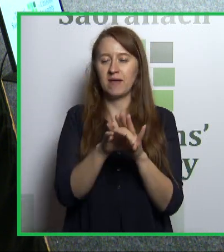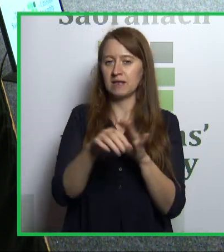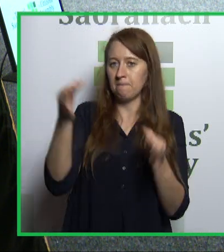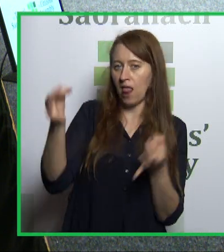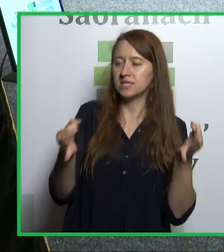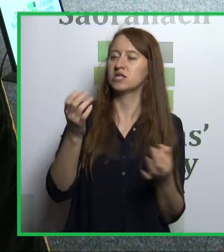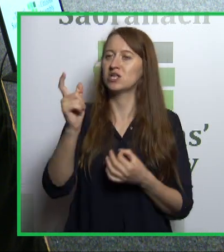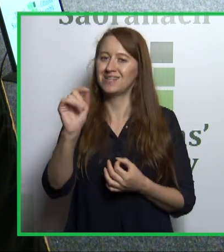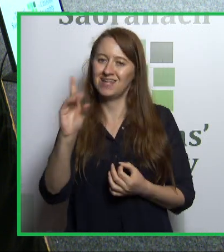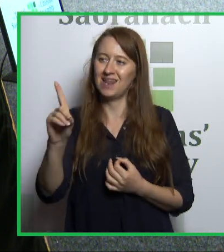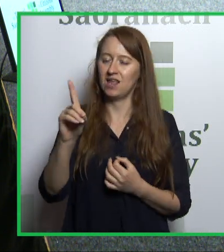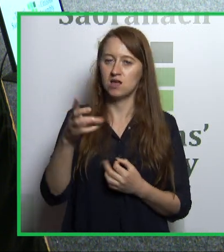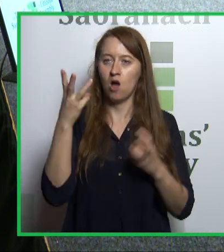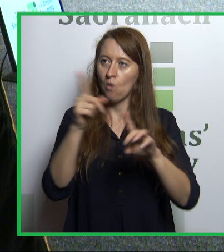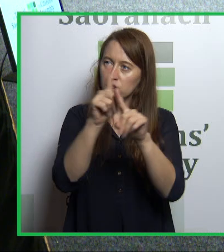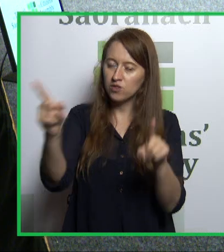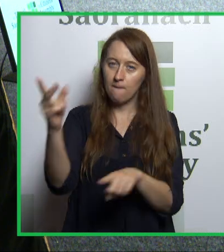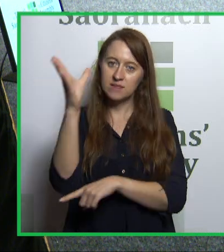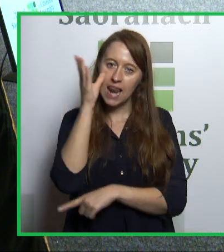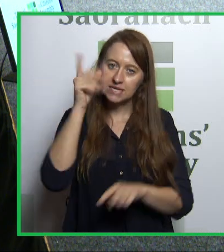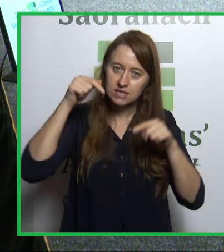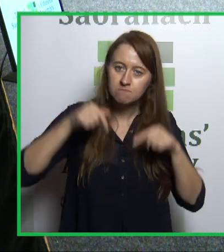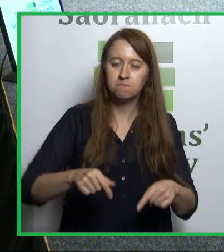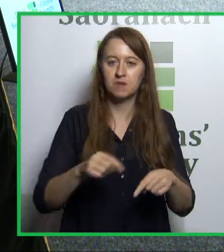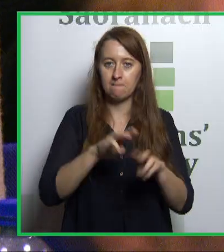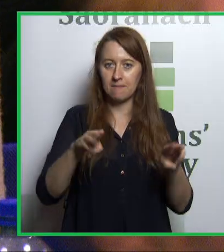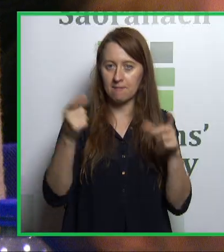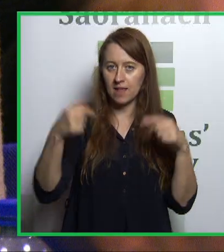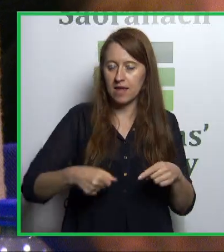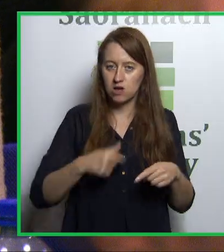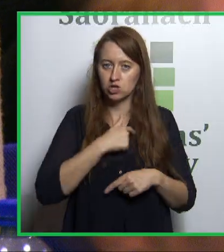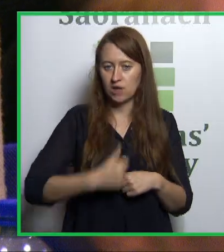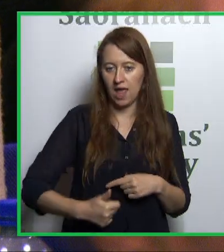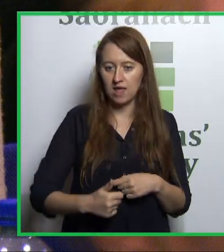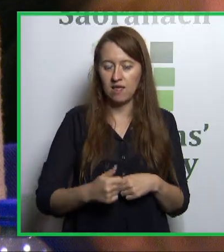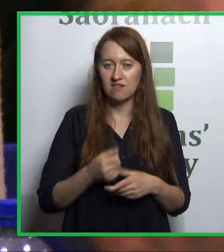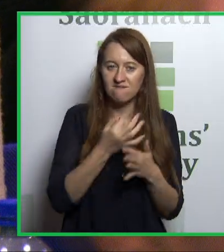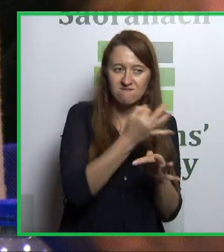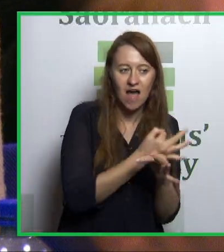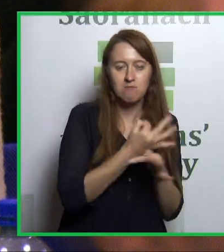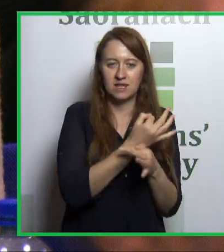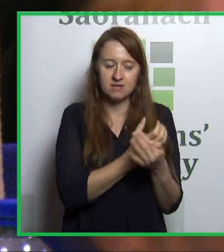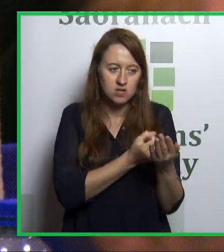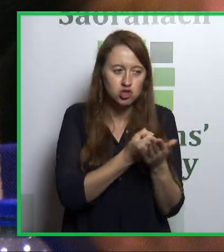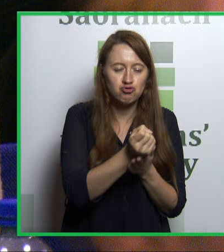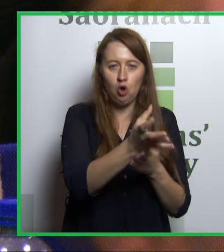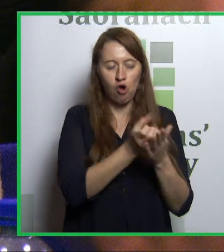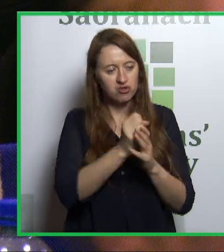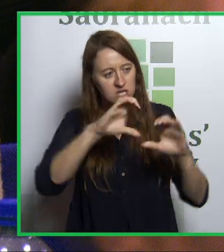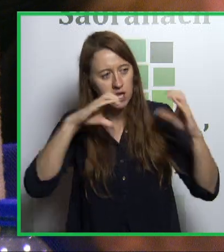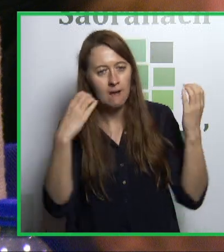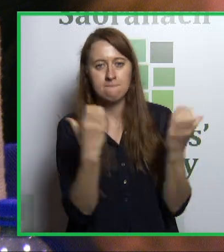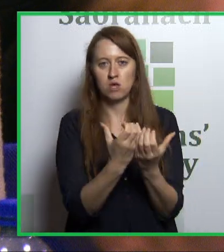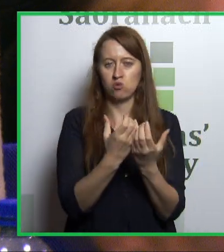heard today. Listen to the individuals, listen to the families, listen to the testimonies of communities, listen to the testimonies of